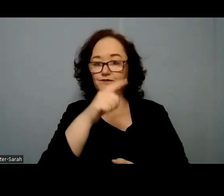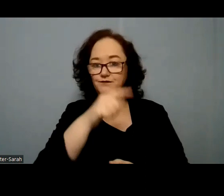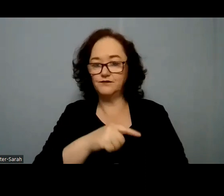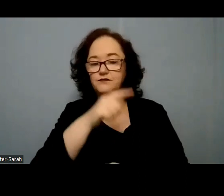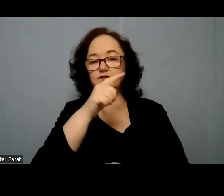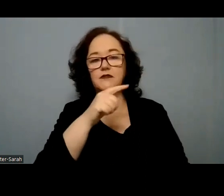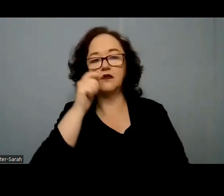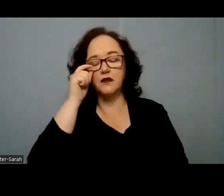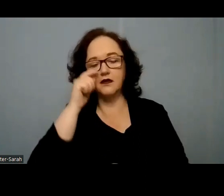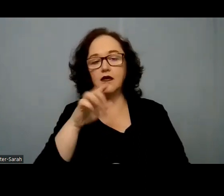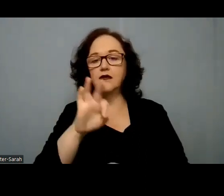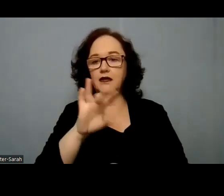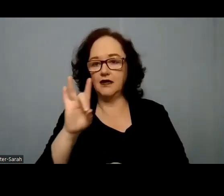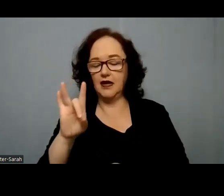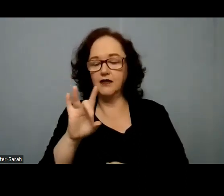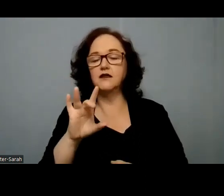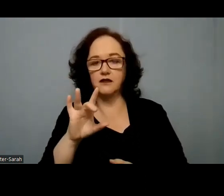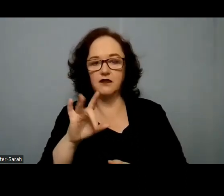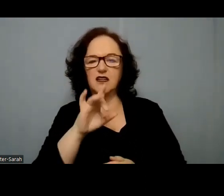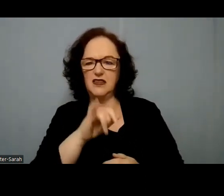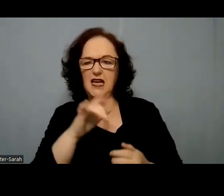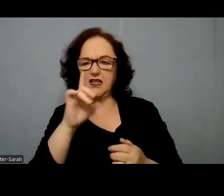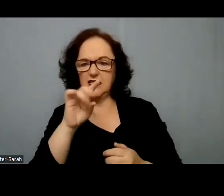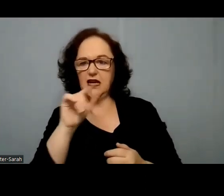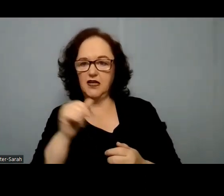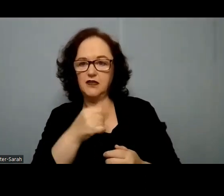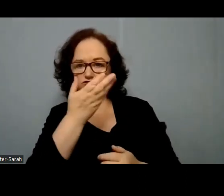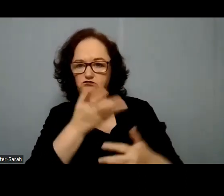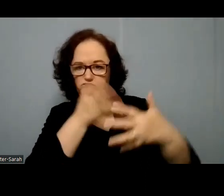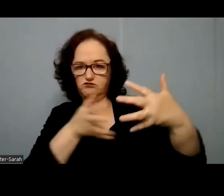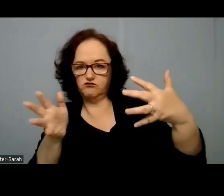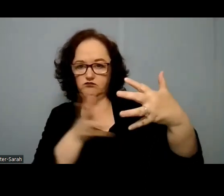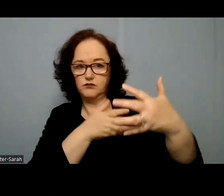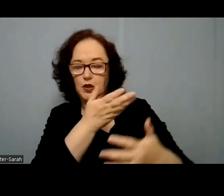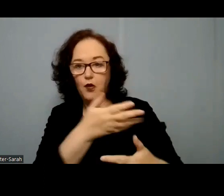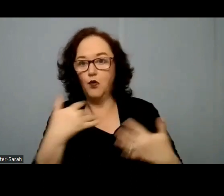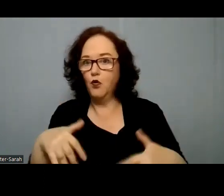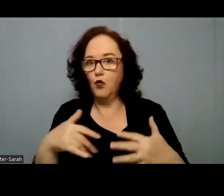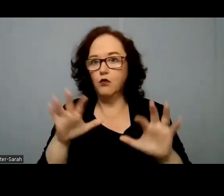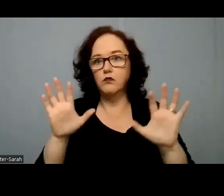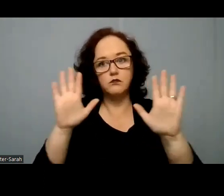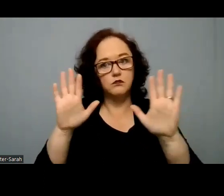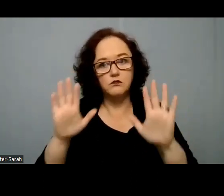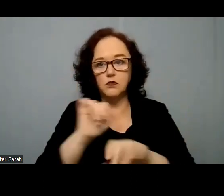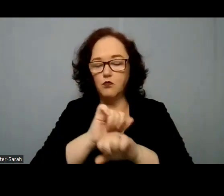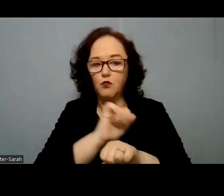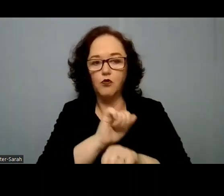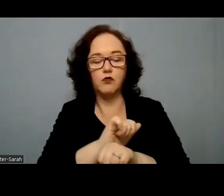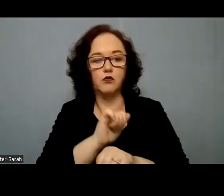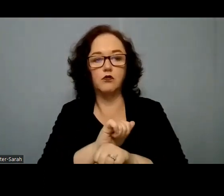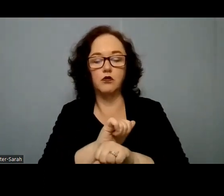of 988, and they have done exceptional work in making sure that not only are we joined